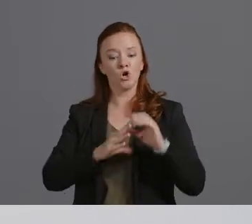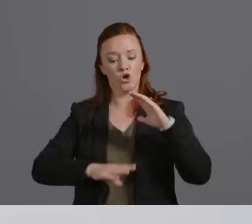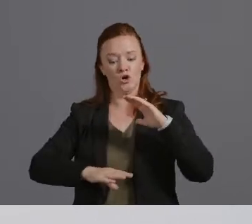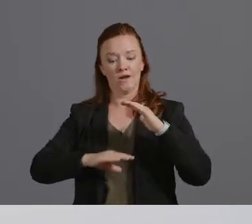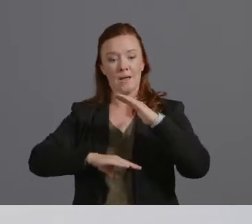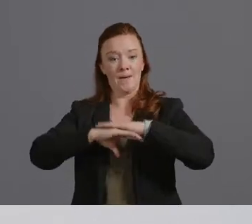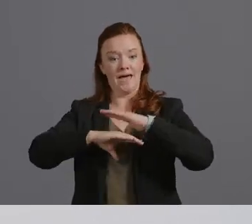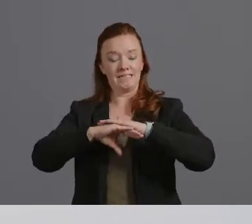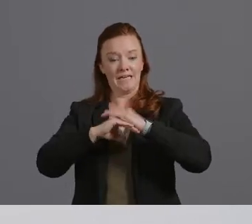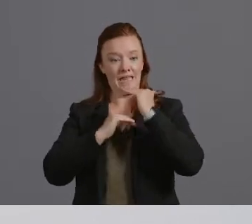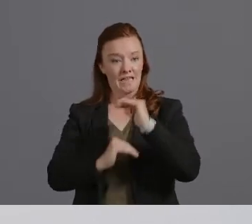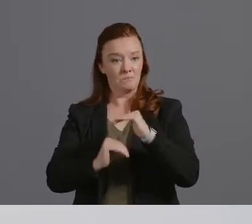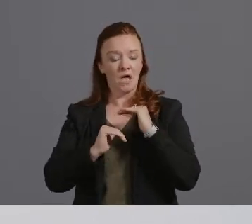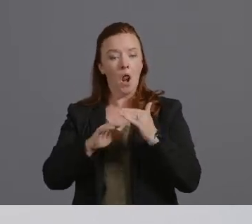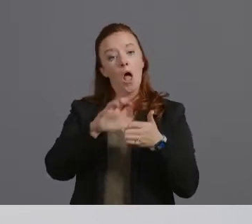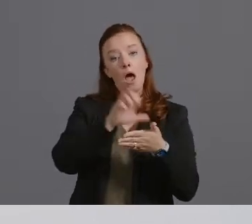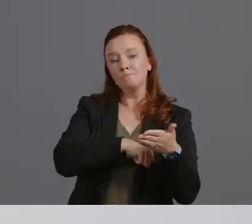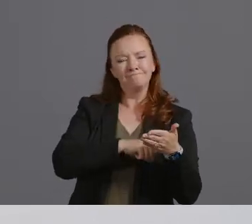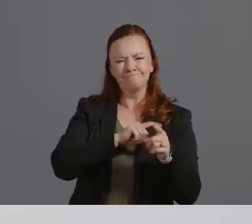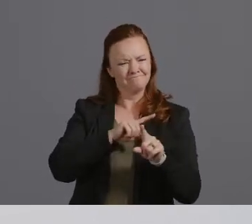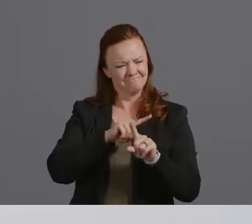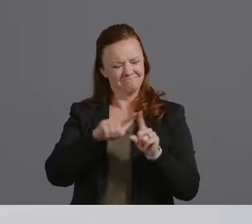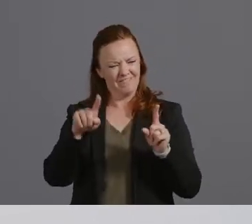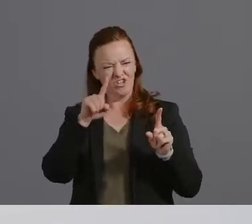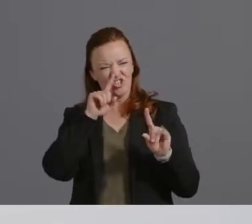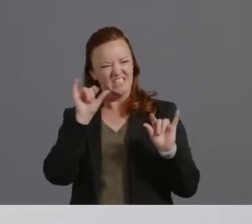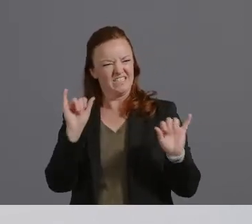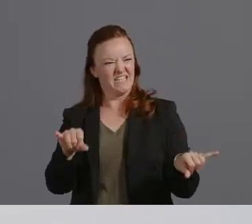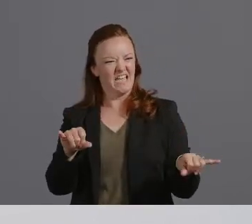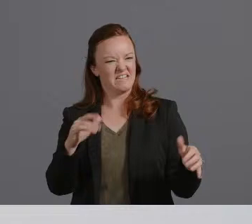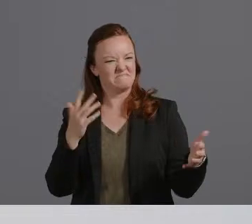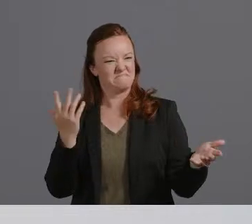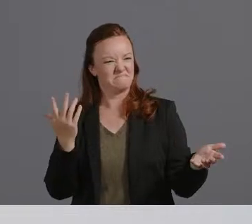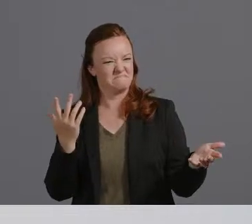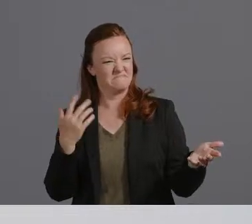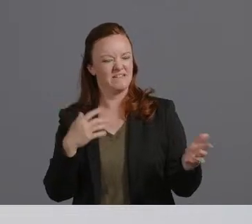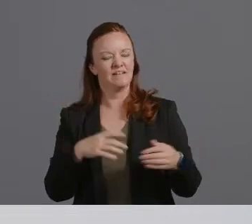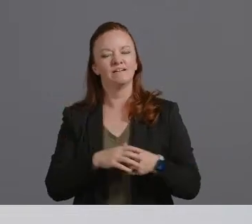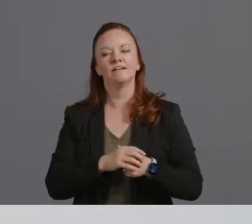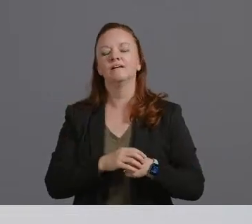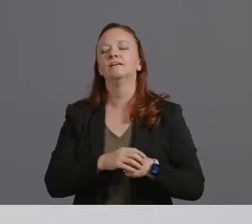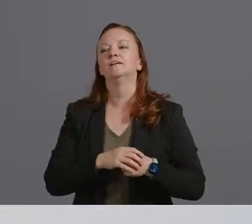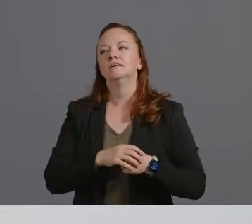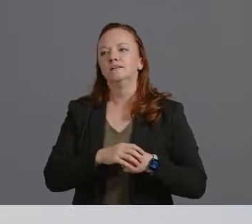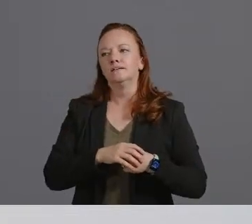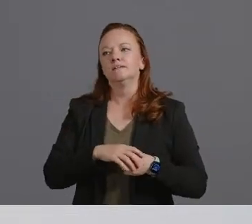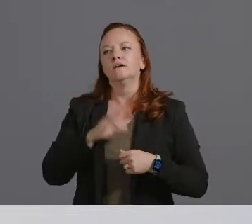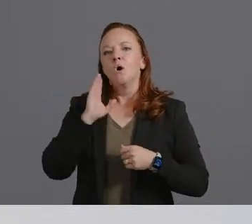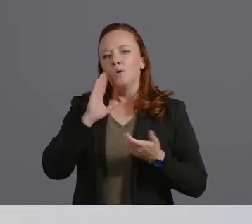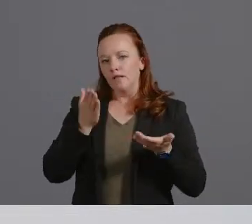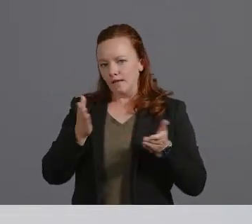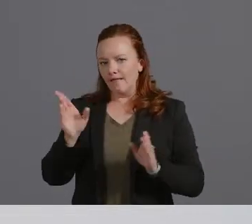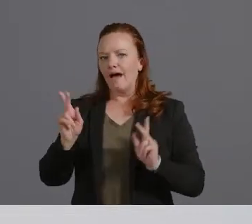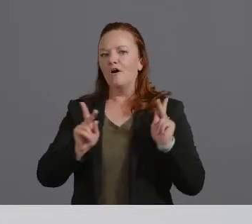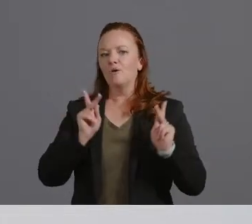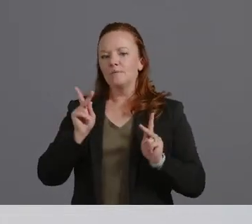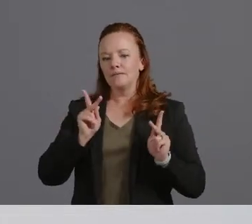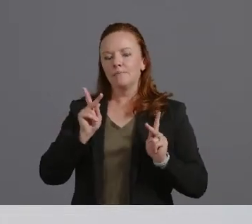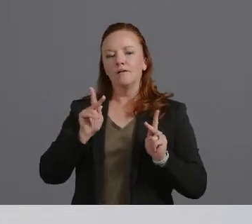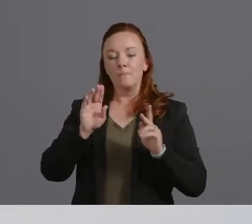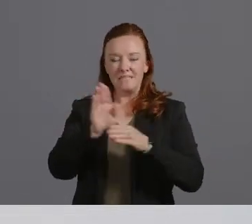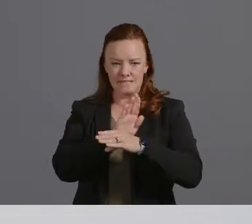they effectively remain. Isn't this just window dressing? So it will allow them to increase above that 25